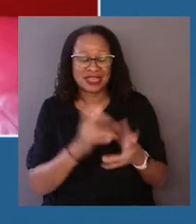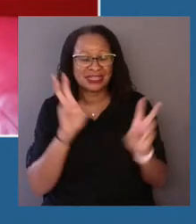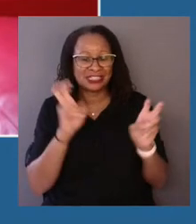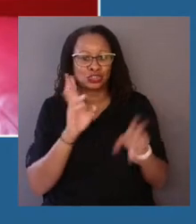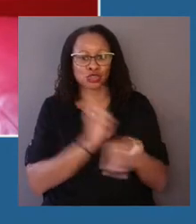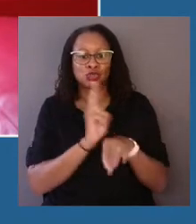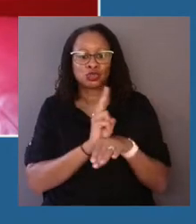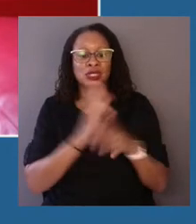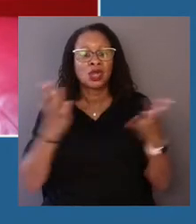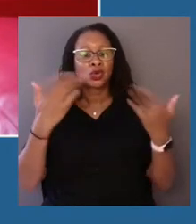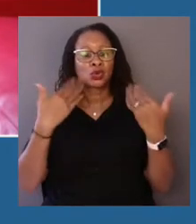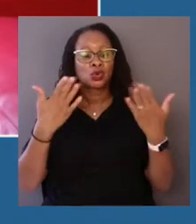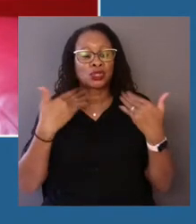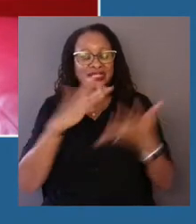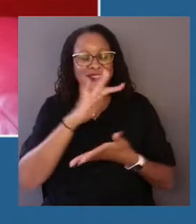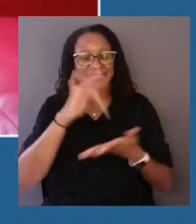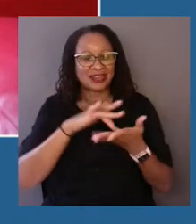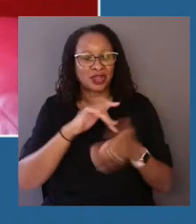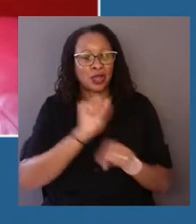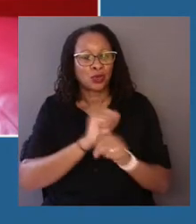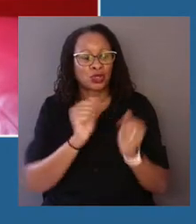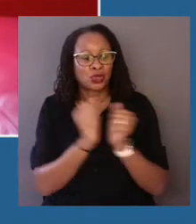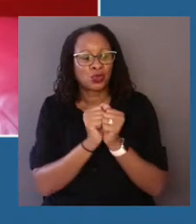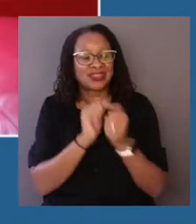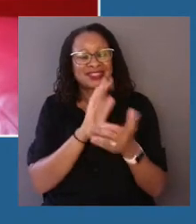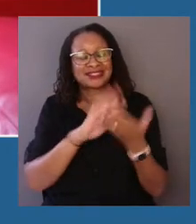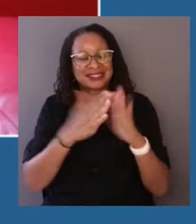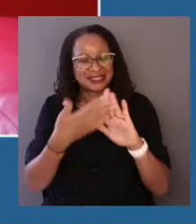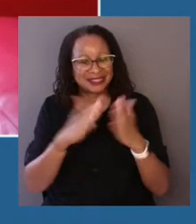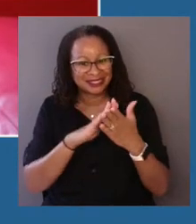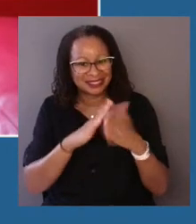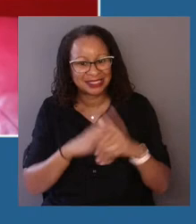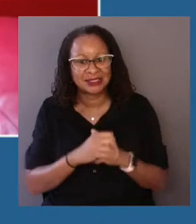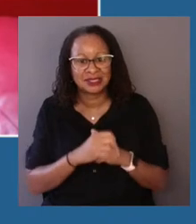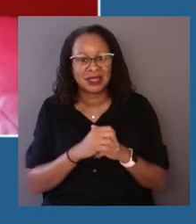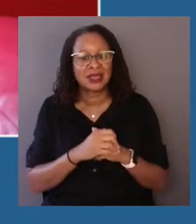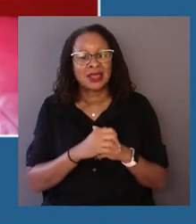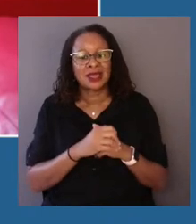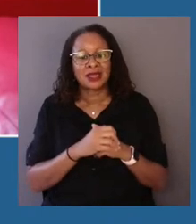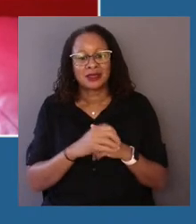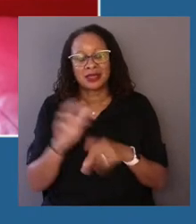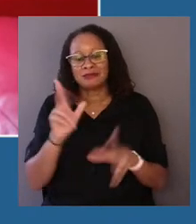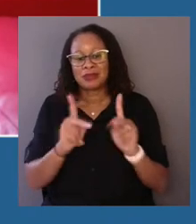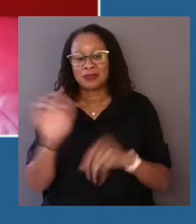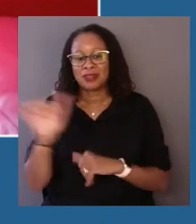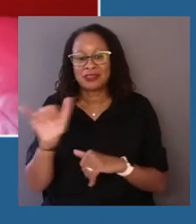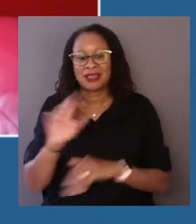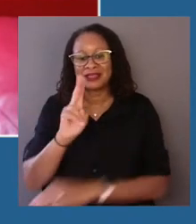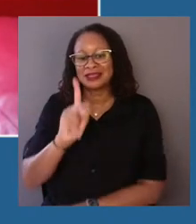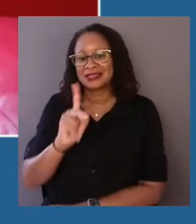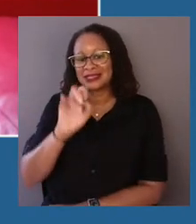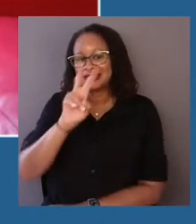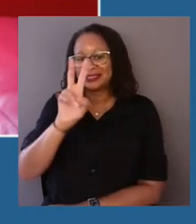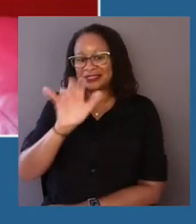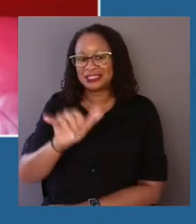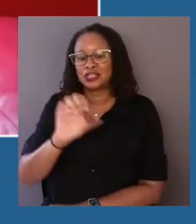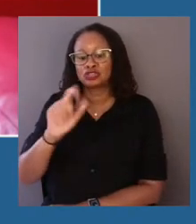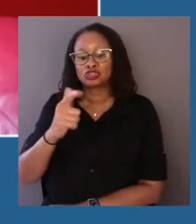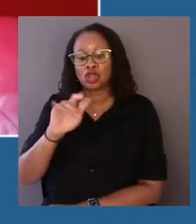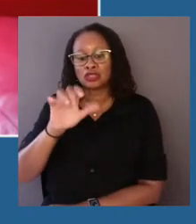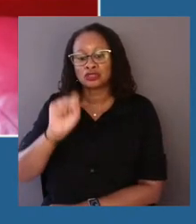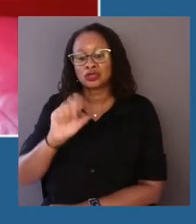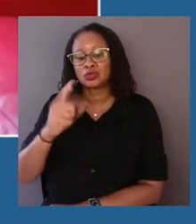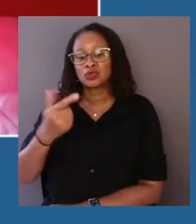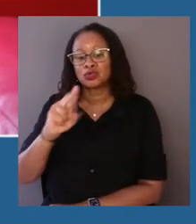centers and working with the city and folks like Kizzy Charles Guzman, who has